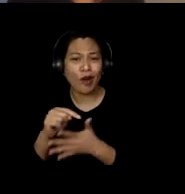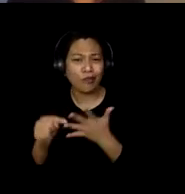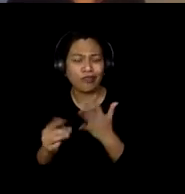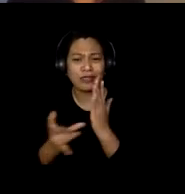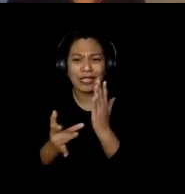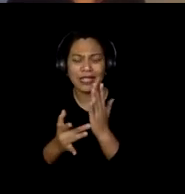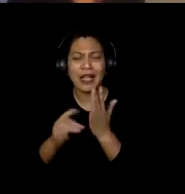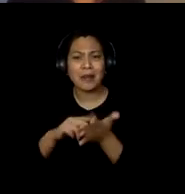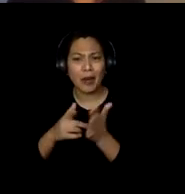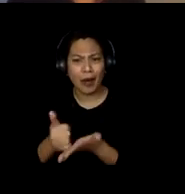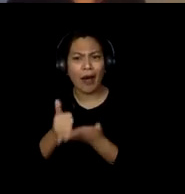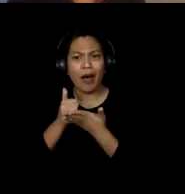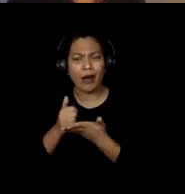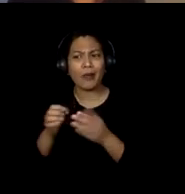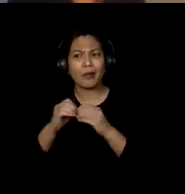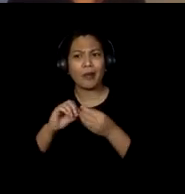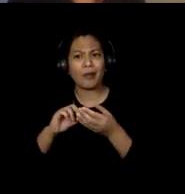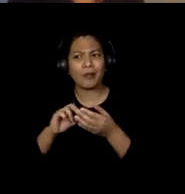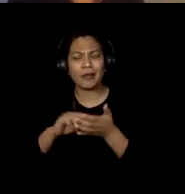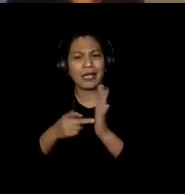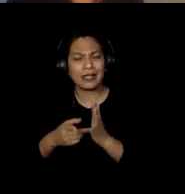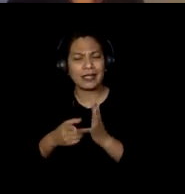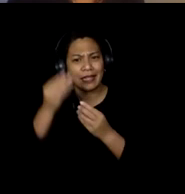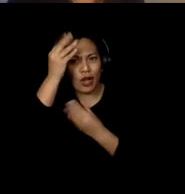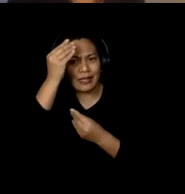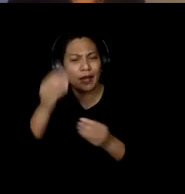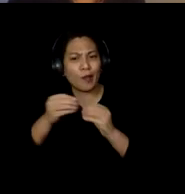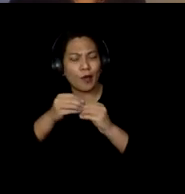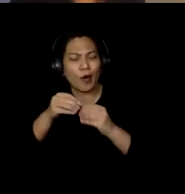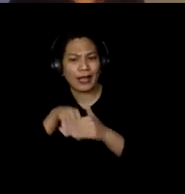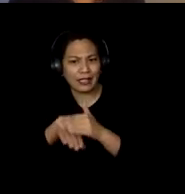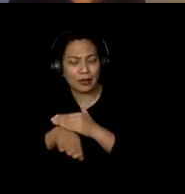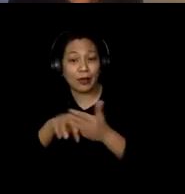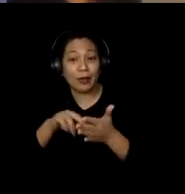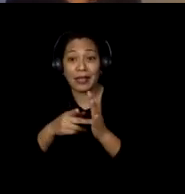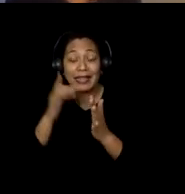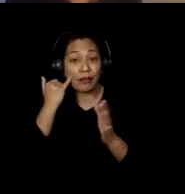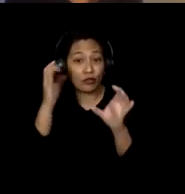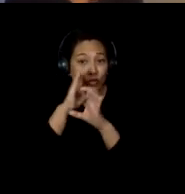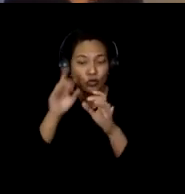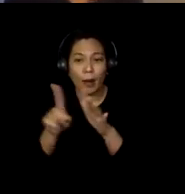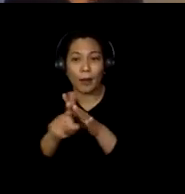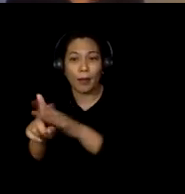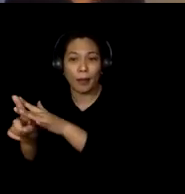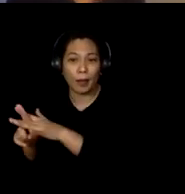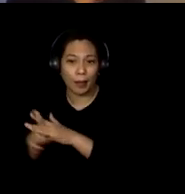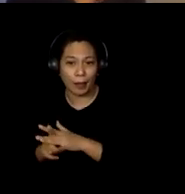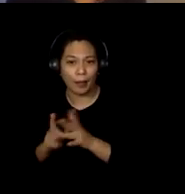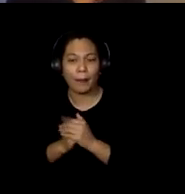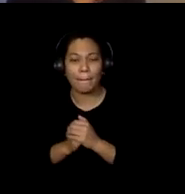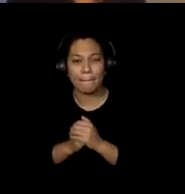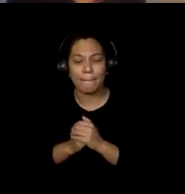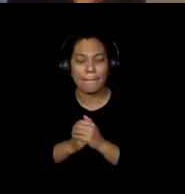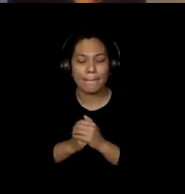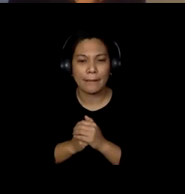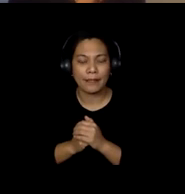also make your content more accessible, making sure that your content surfaces in these places. So